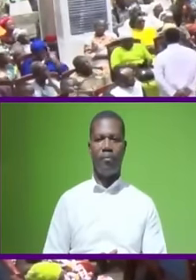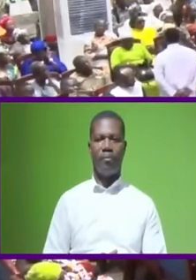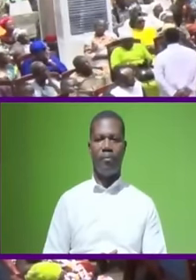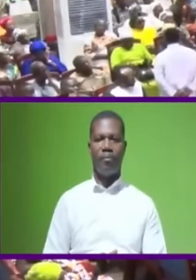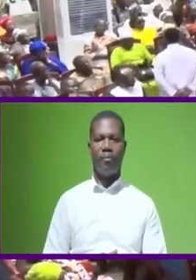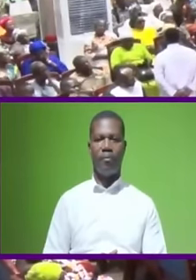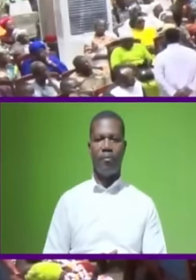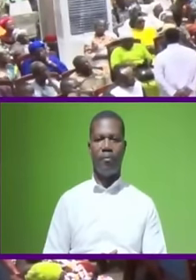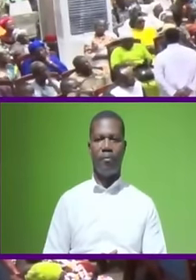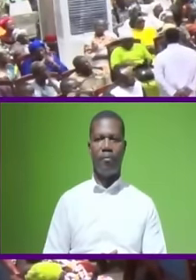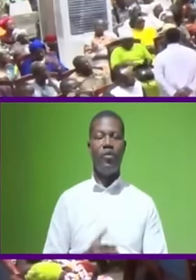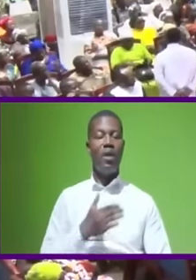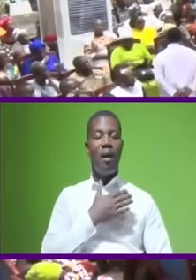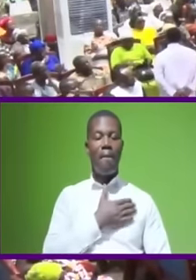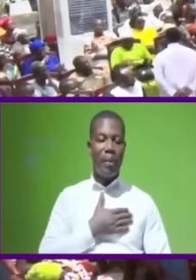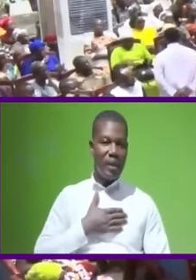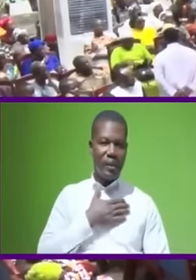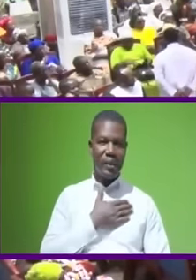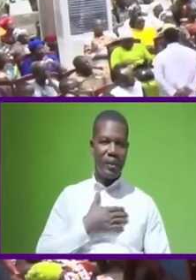accord.